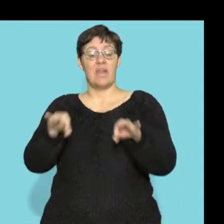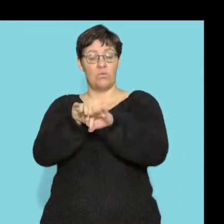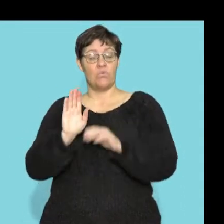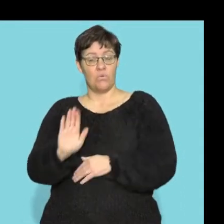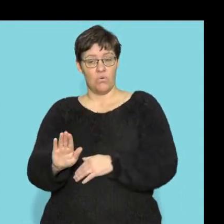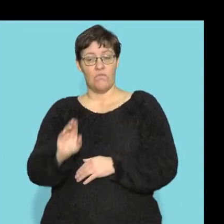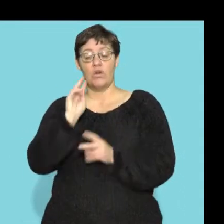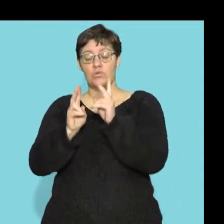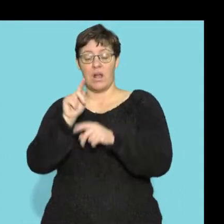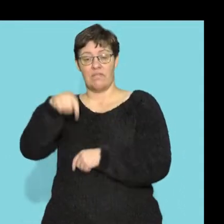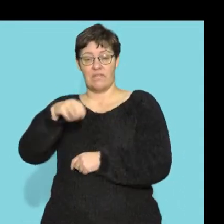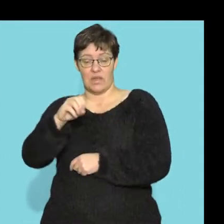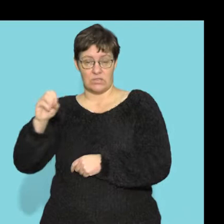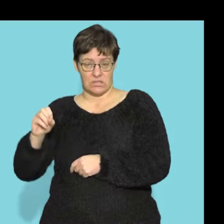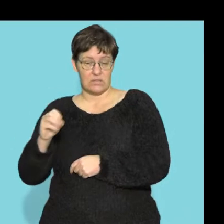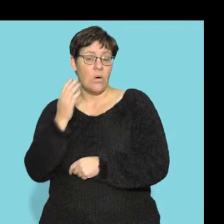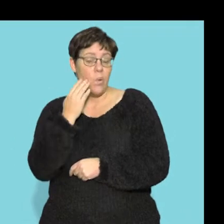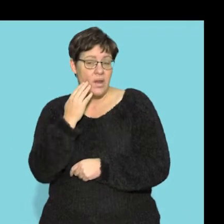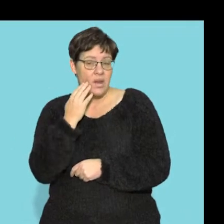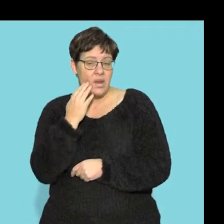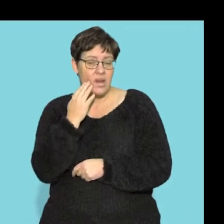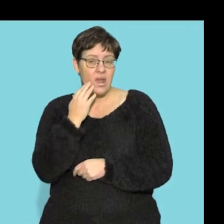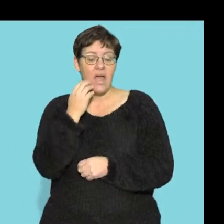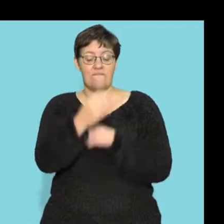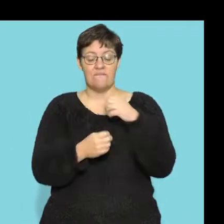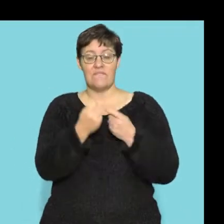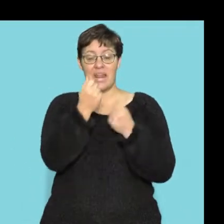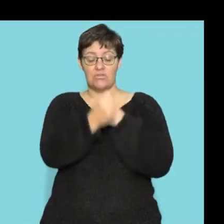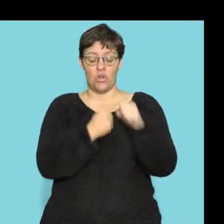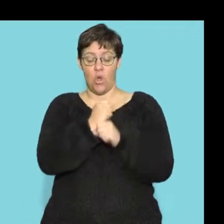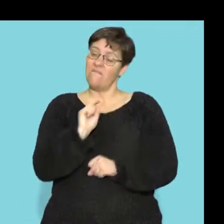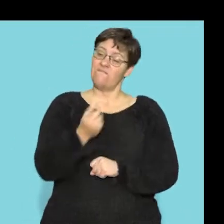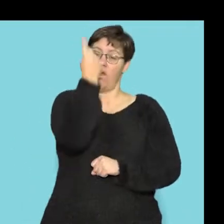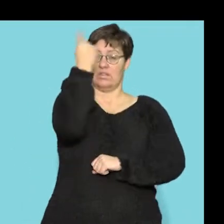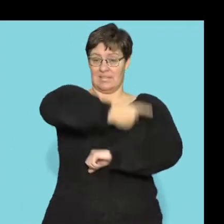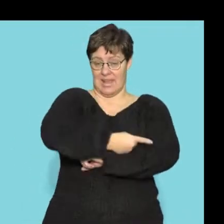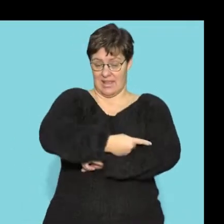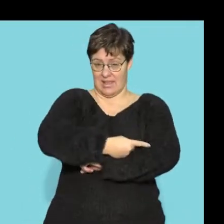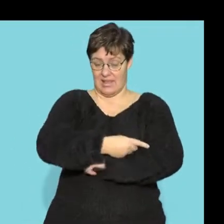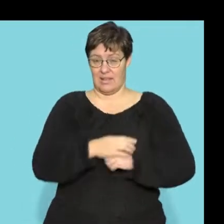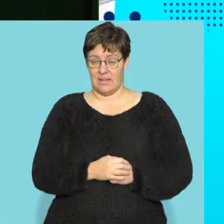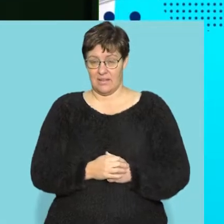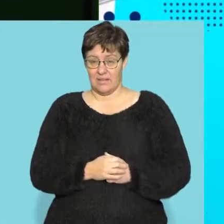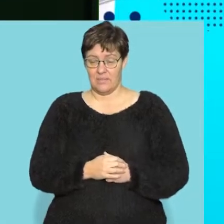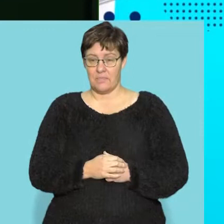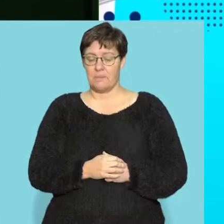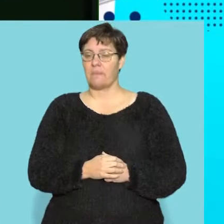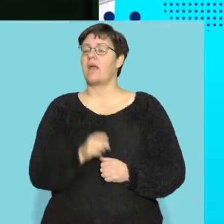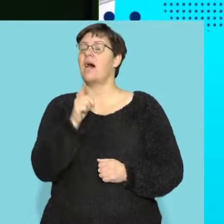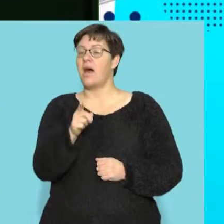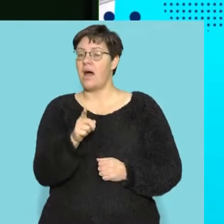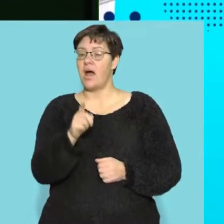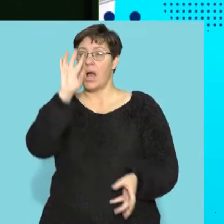when on the first day of the financial year, right? So in other words, you are given